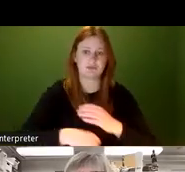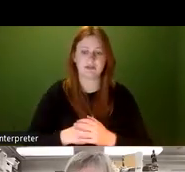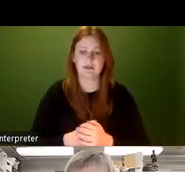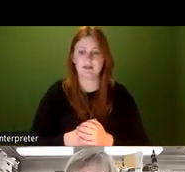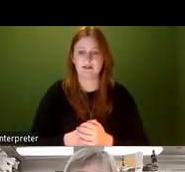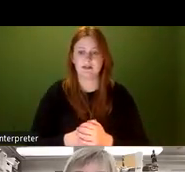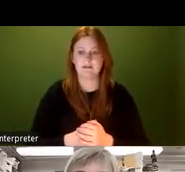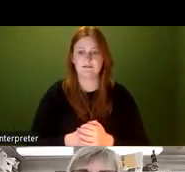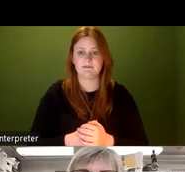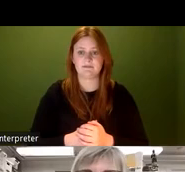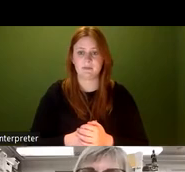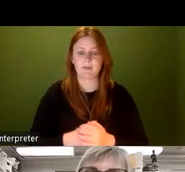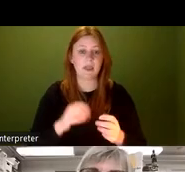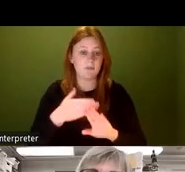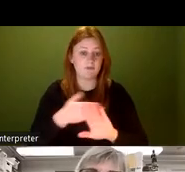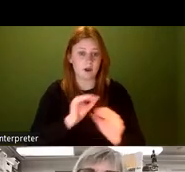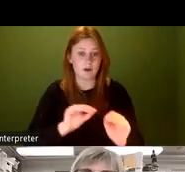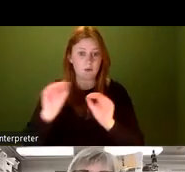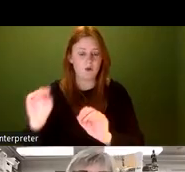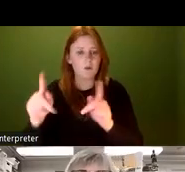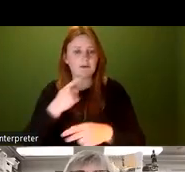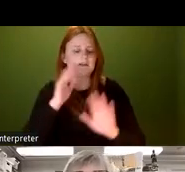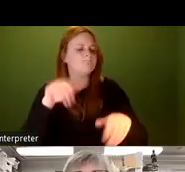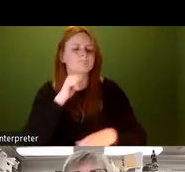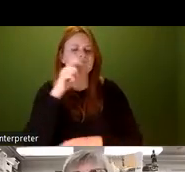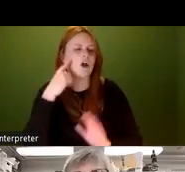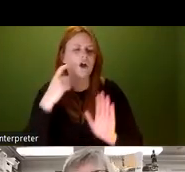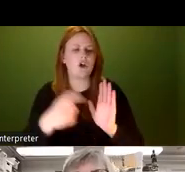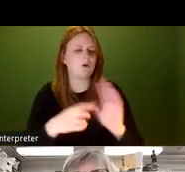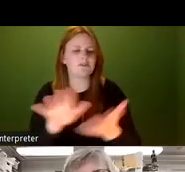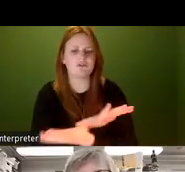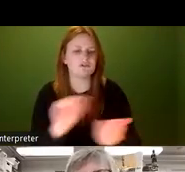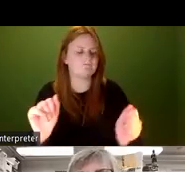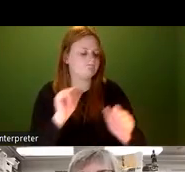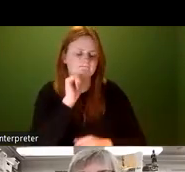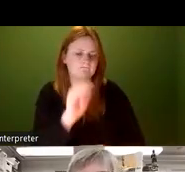even notice the destruction at this point.